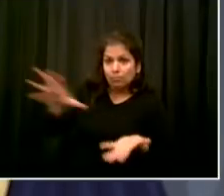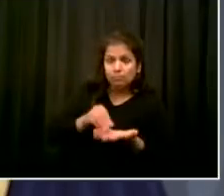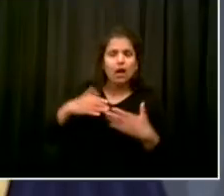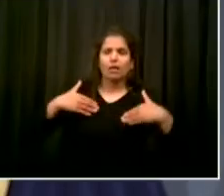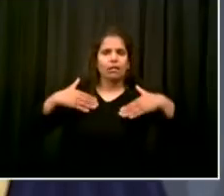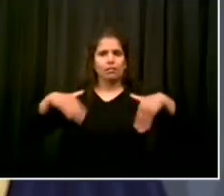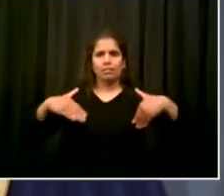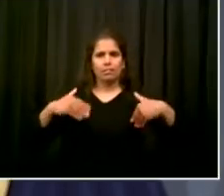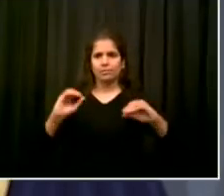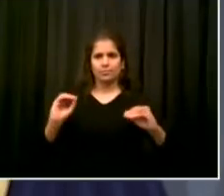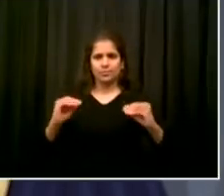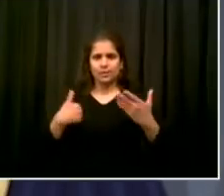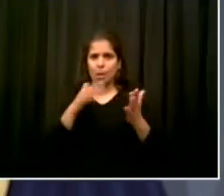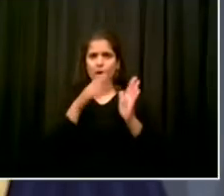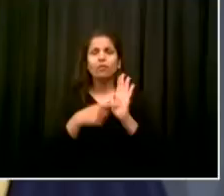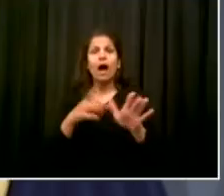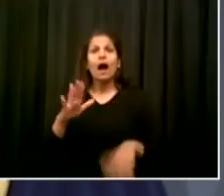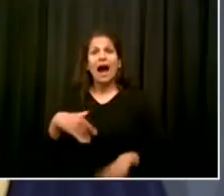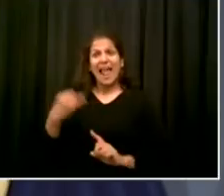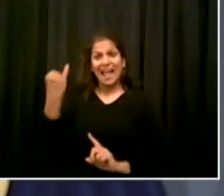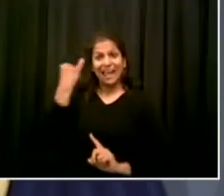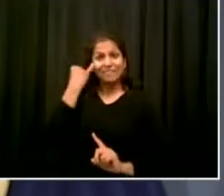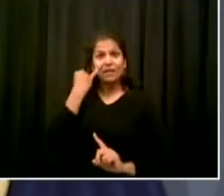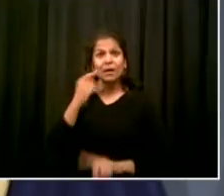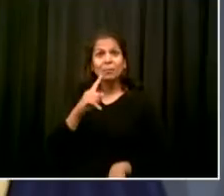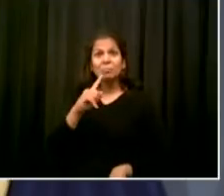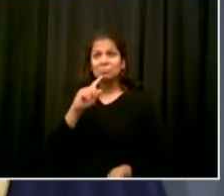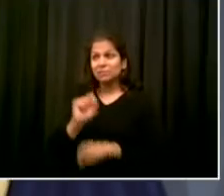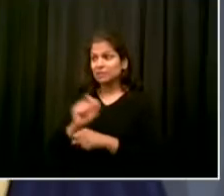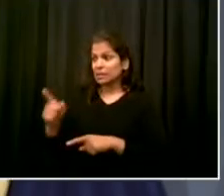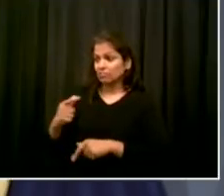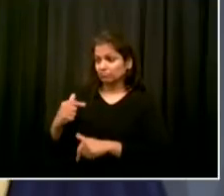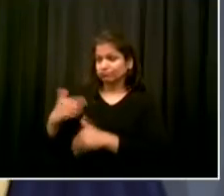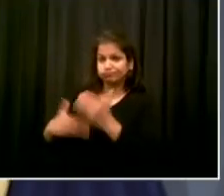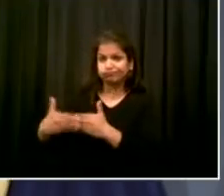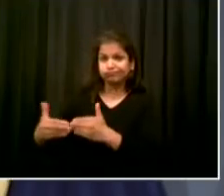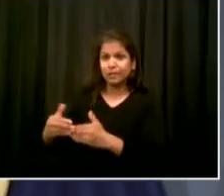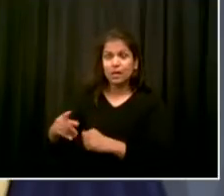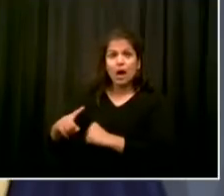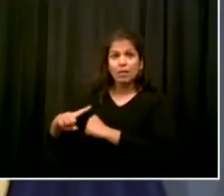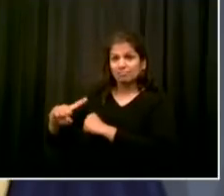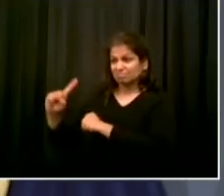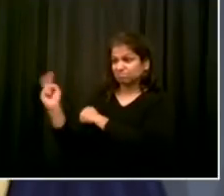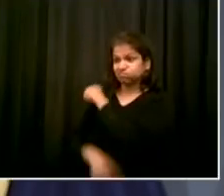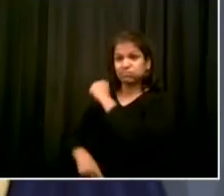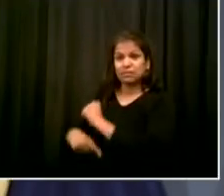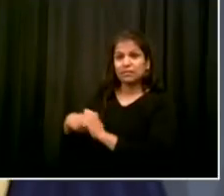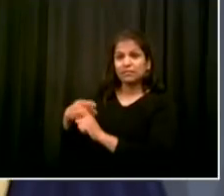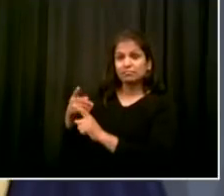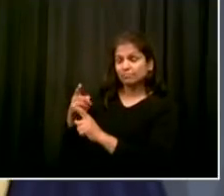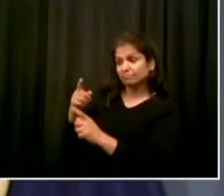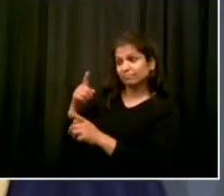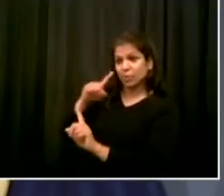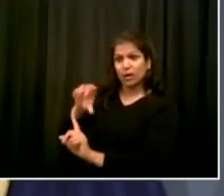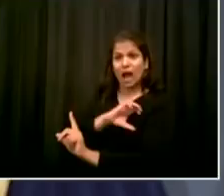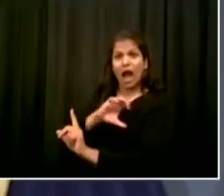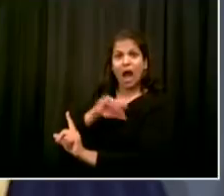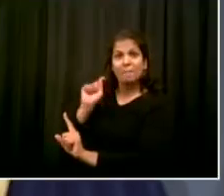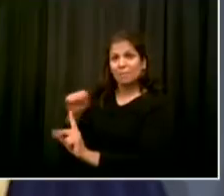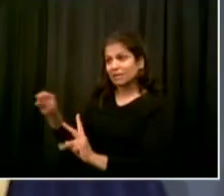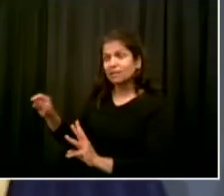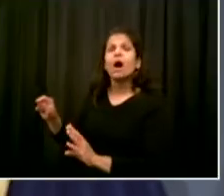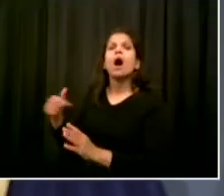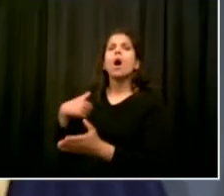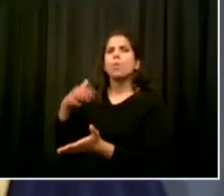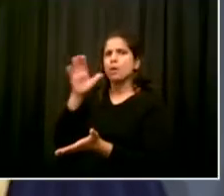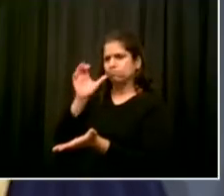the actions that we've seen now, a series of disciplinary actions that have moved more quickly than what we saw in the past, and it proves it can be done, and it